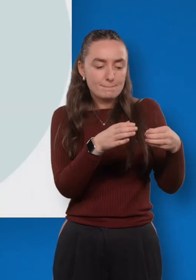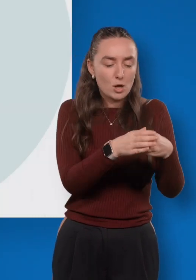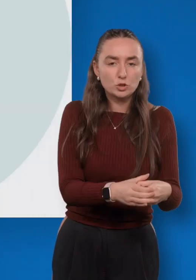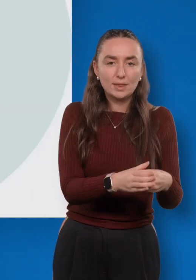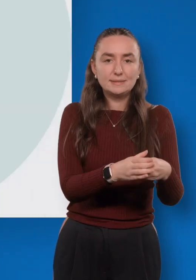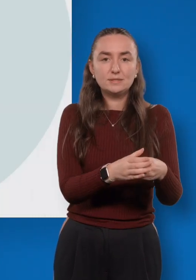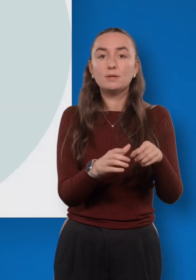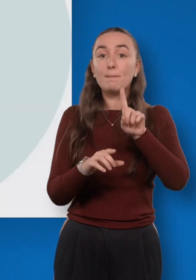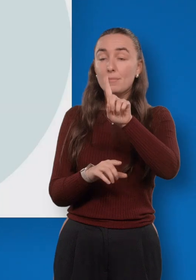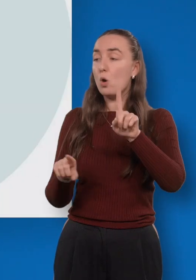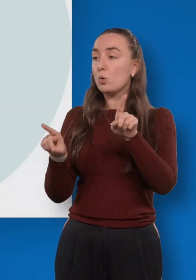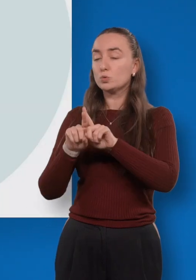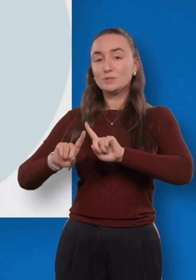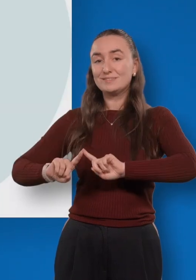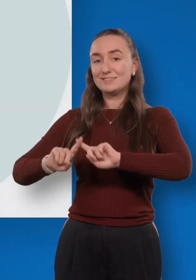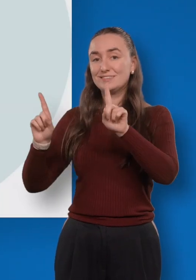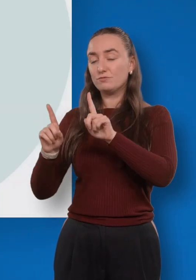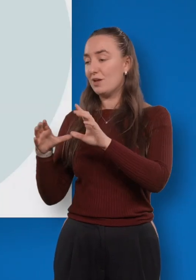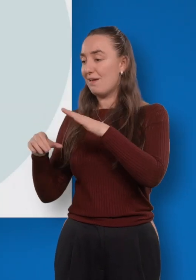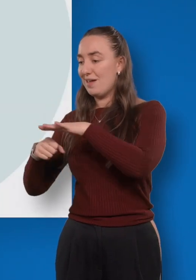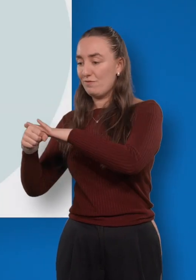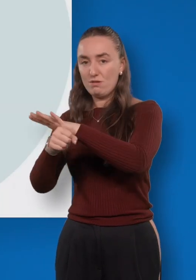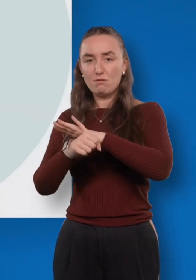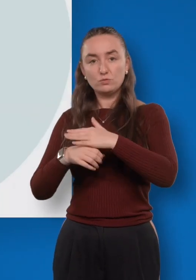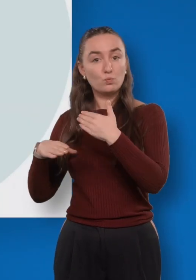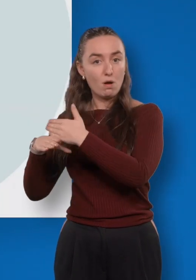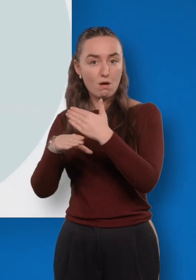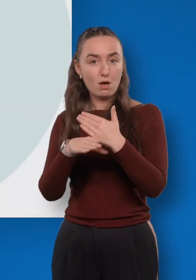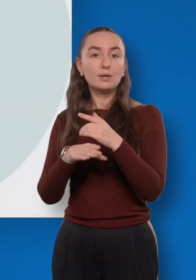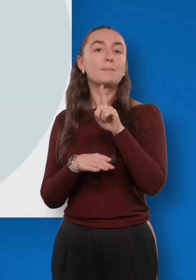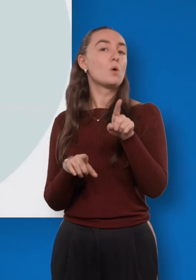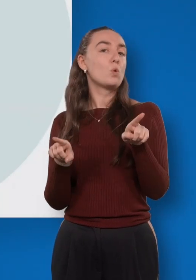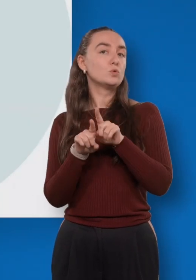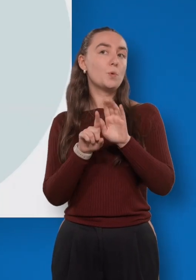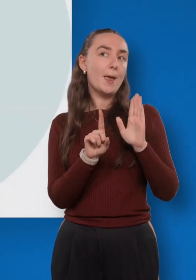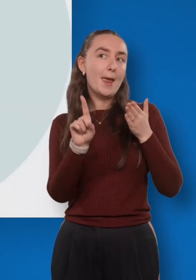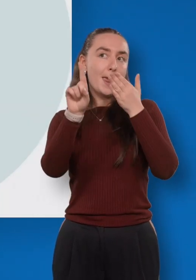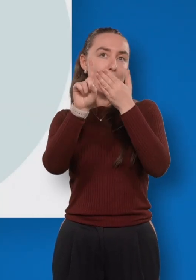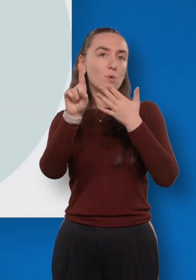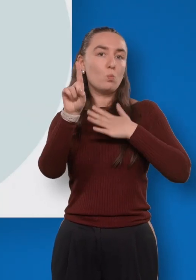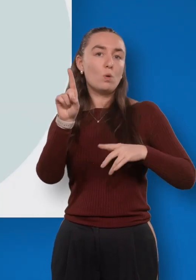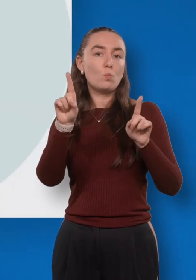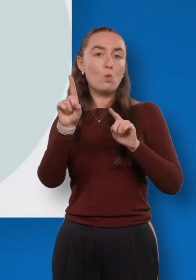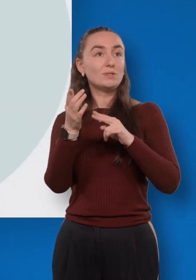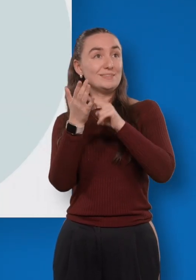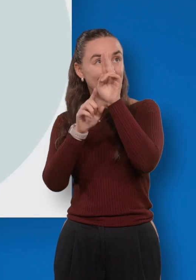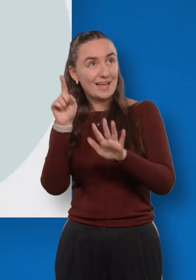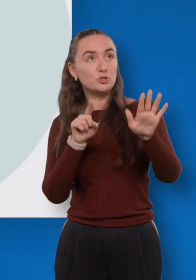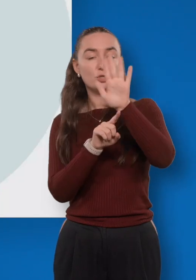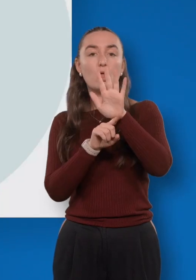different disciplines. And we also aim at creating a national and international